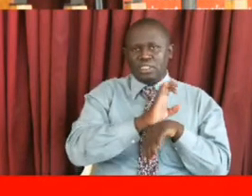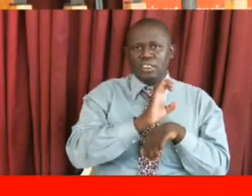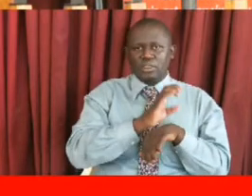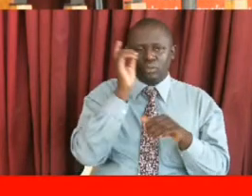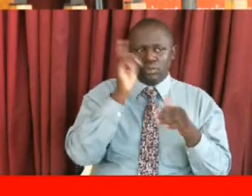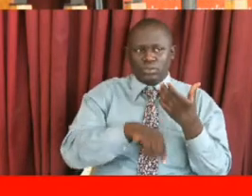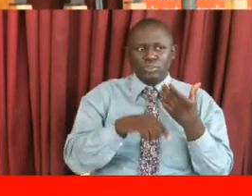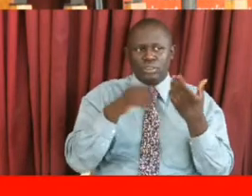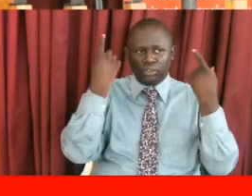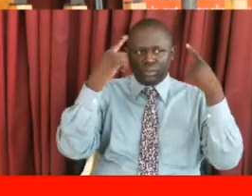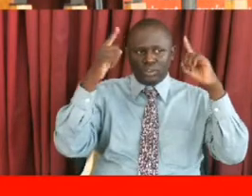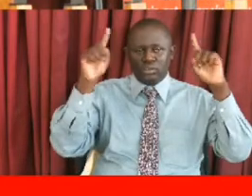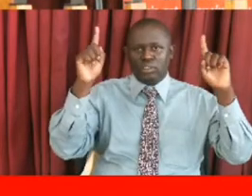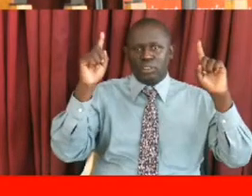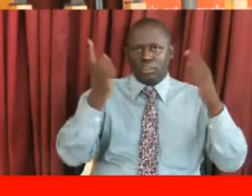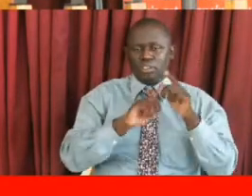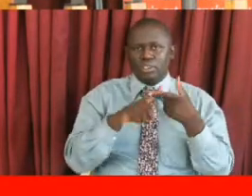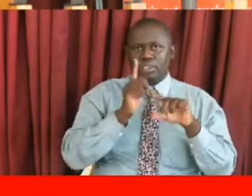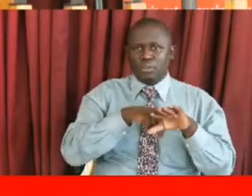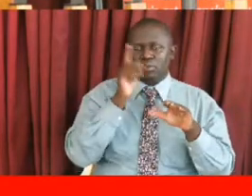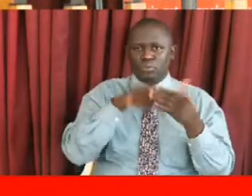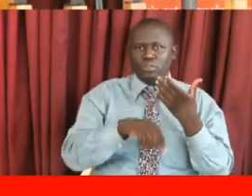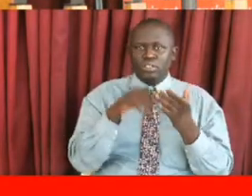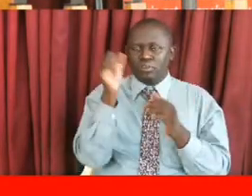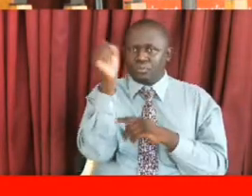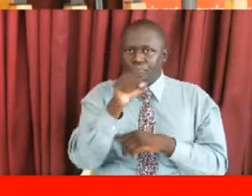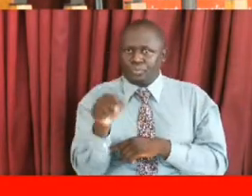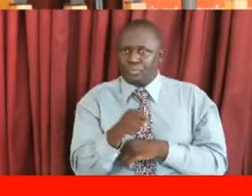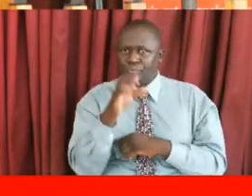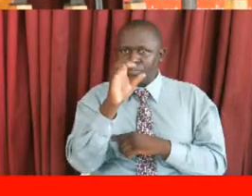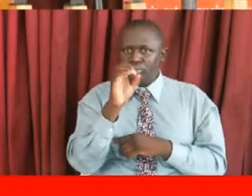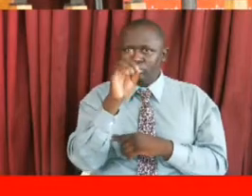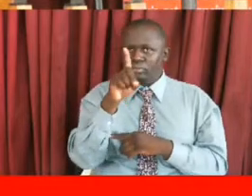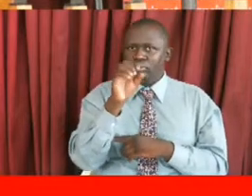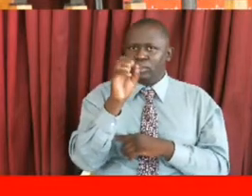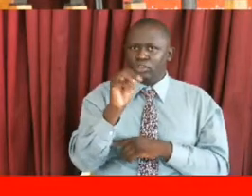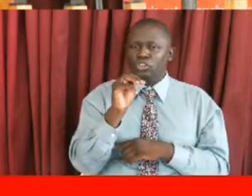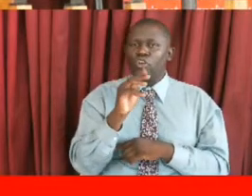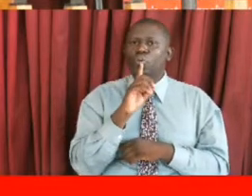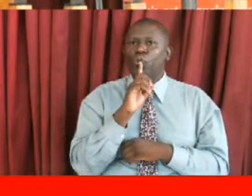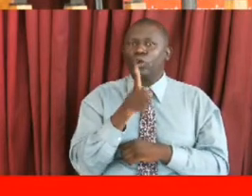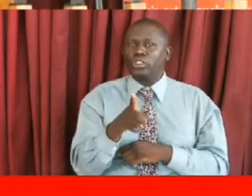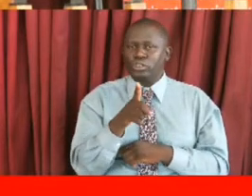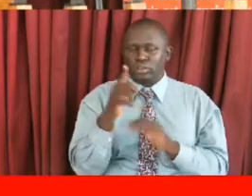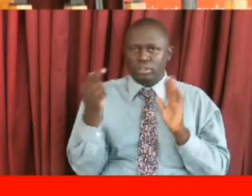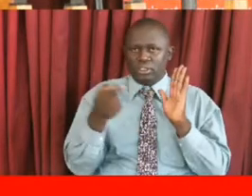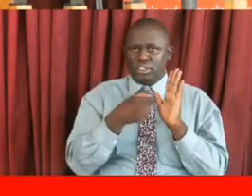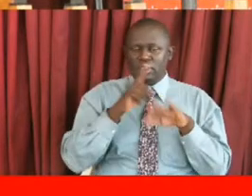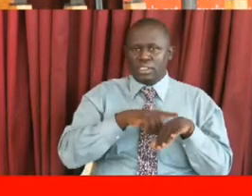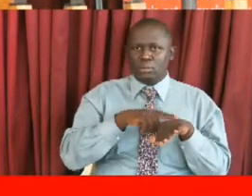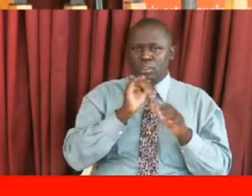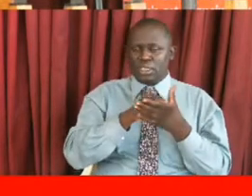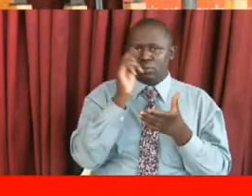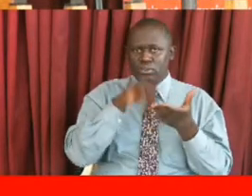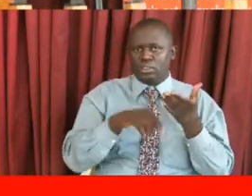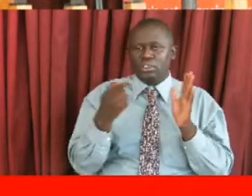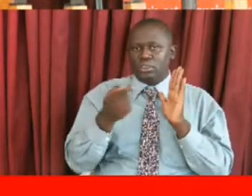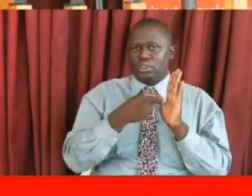thriving when it's a Sodom condition that will that's when this church will be thriving